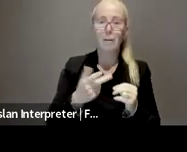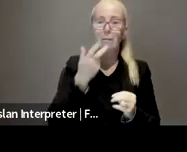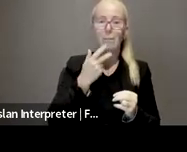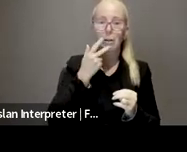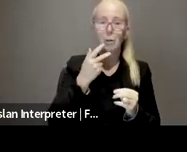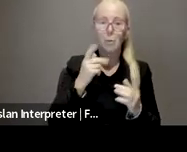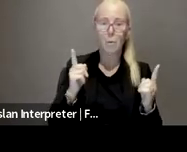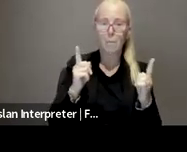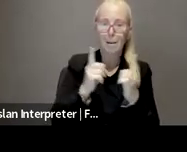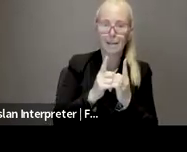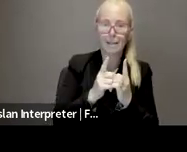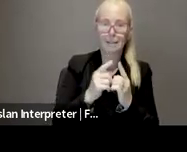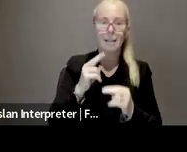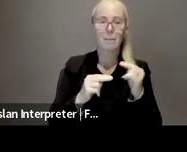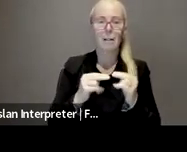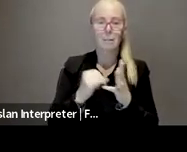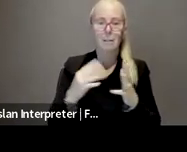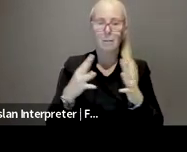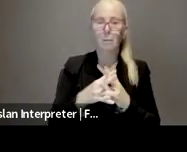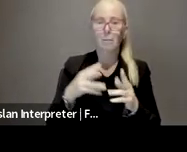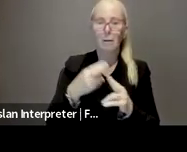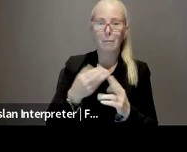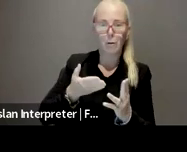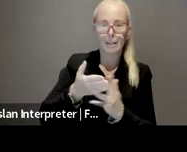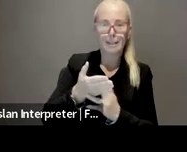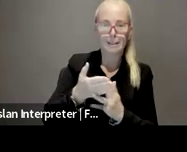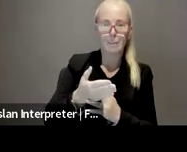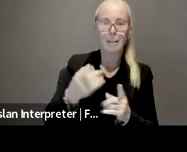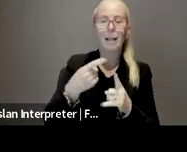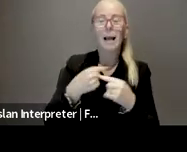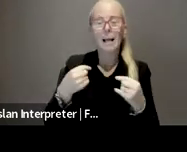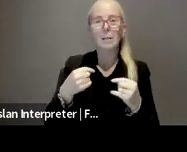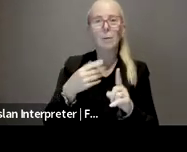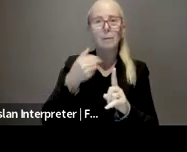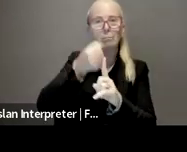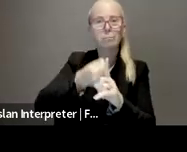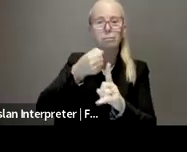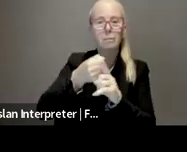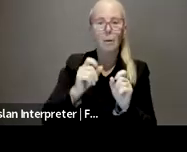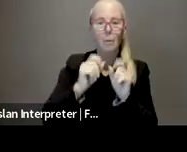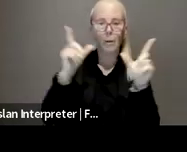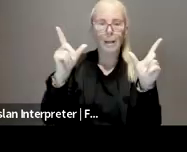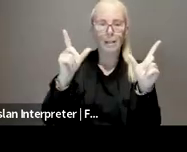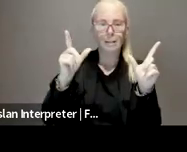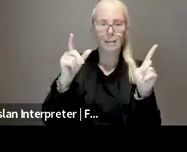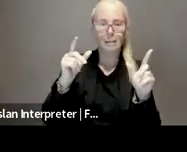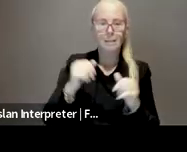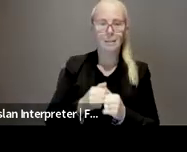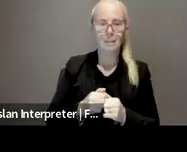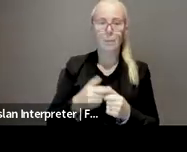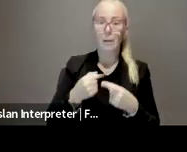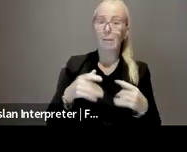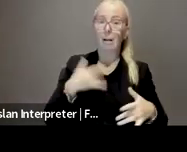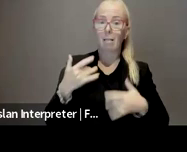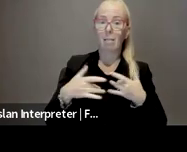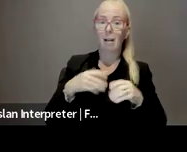awareness through a live stream network. Through our Odyssey, I gained the ability to play video games again with the